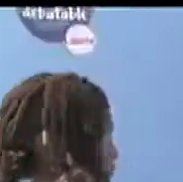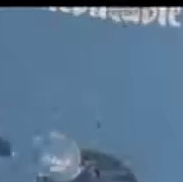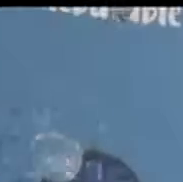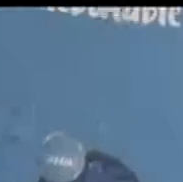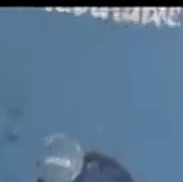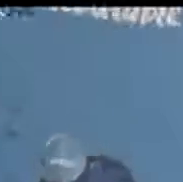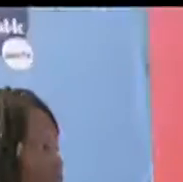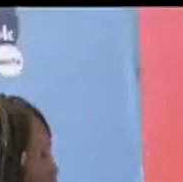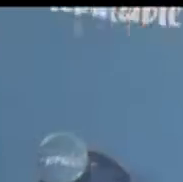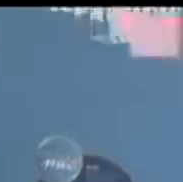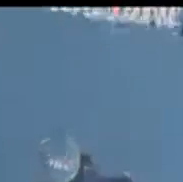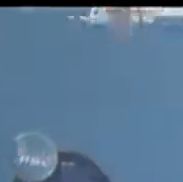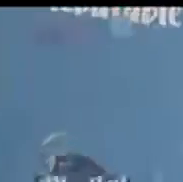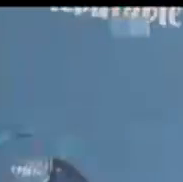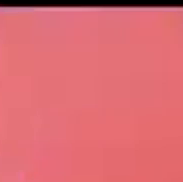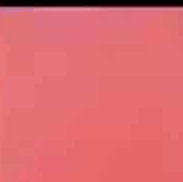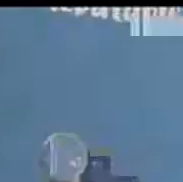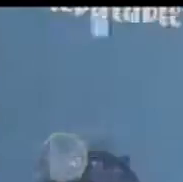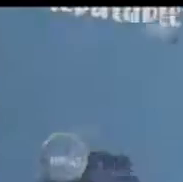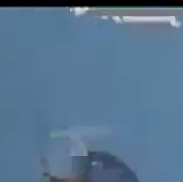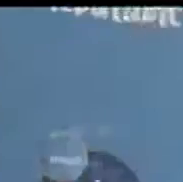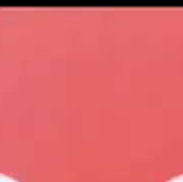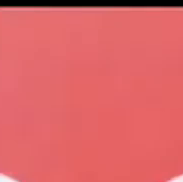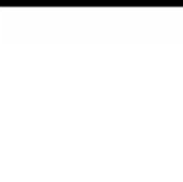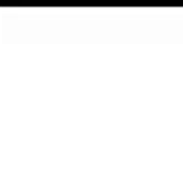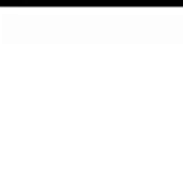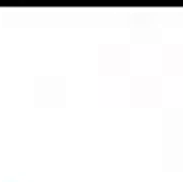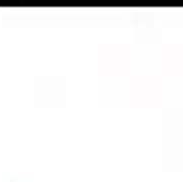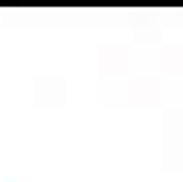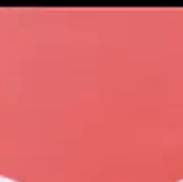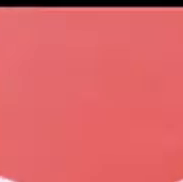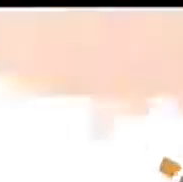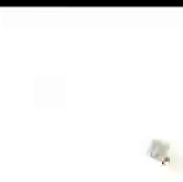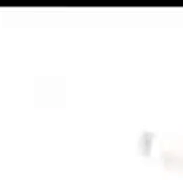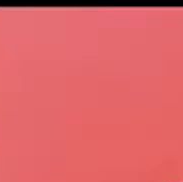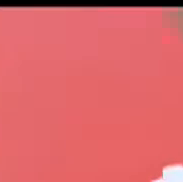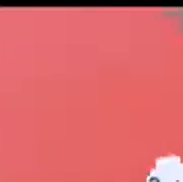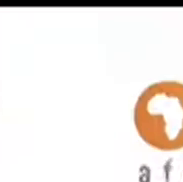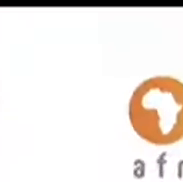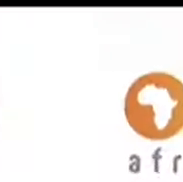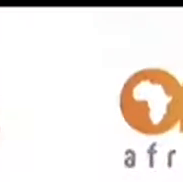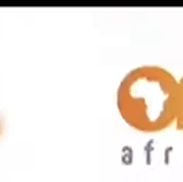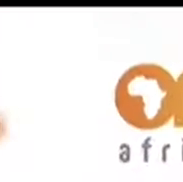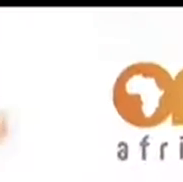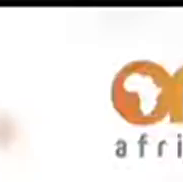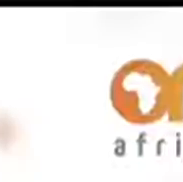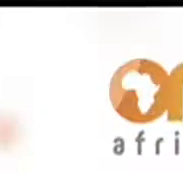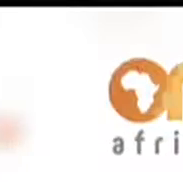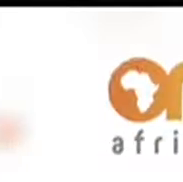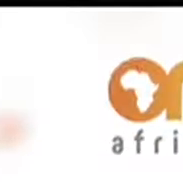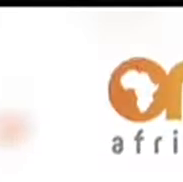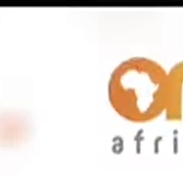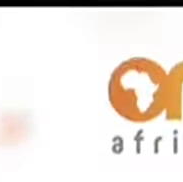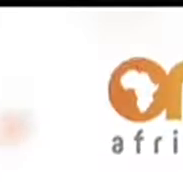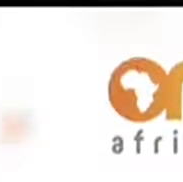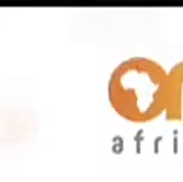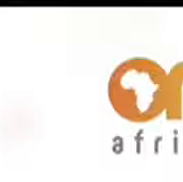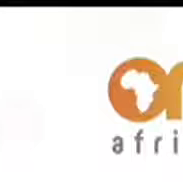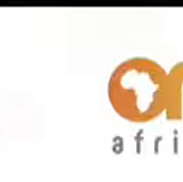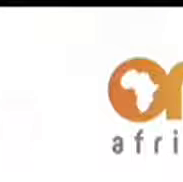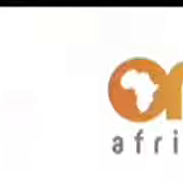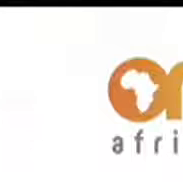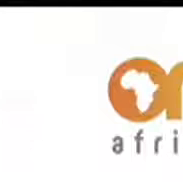they're just getting citizenship because they're here for a long time. If you're living here for 15 years, building a road of which you get citizenship, and now there's a land back in